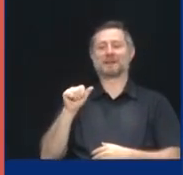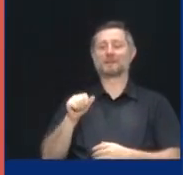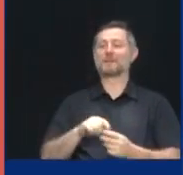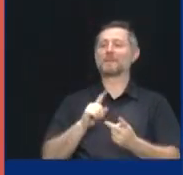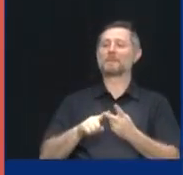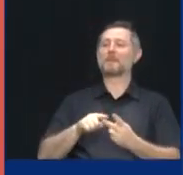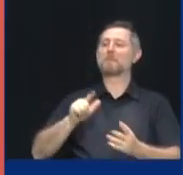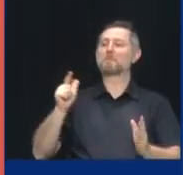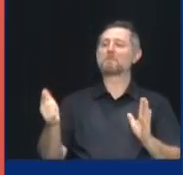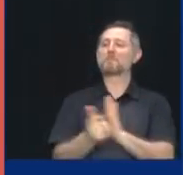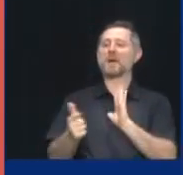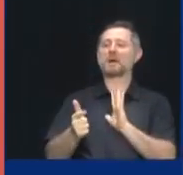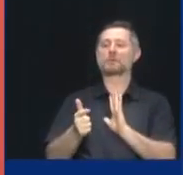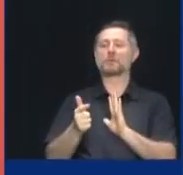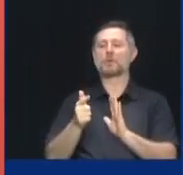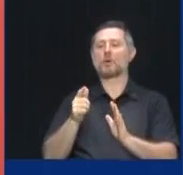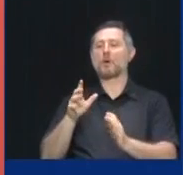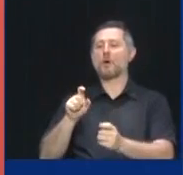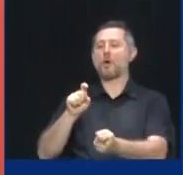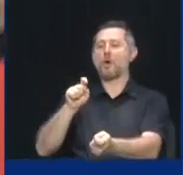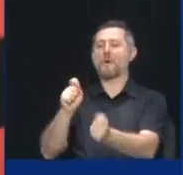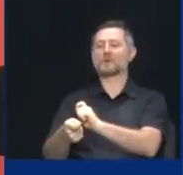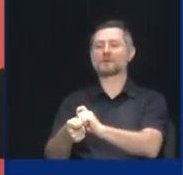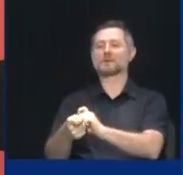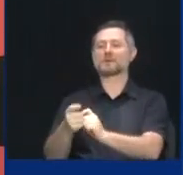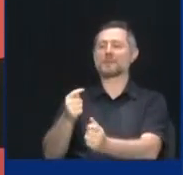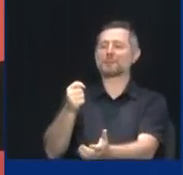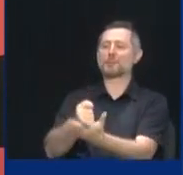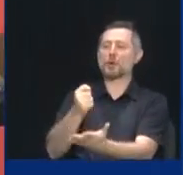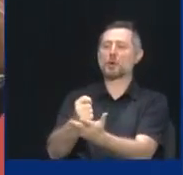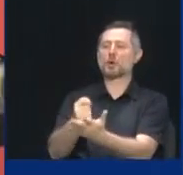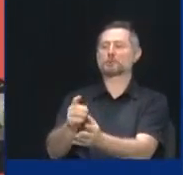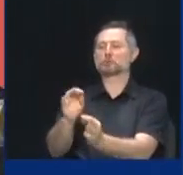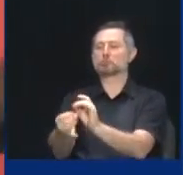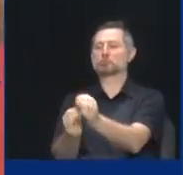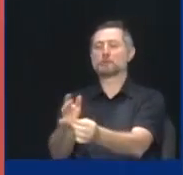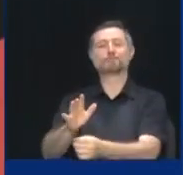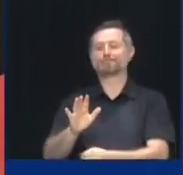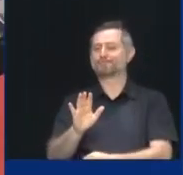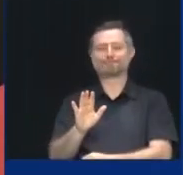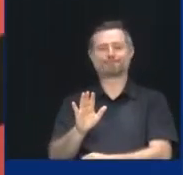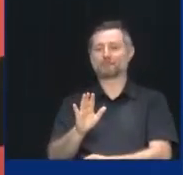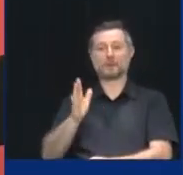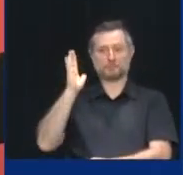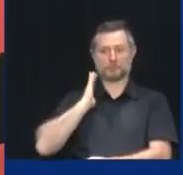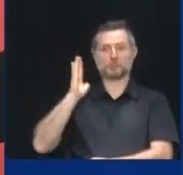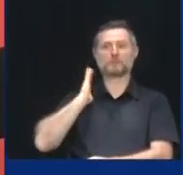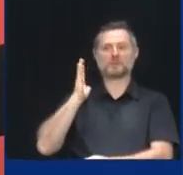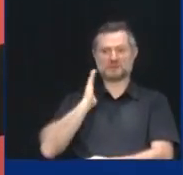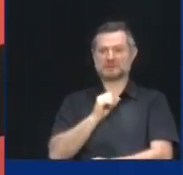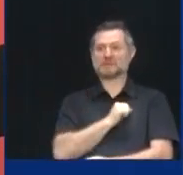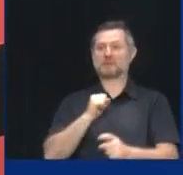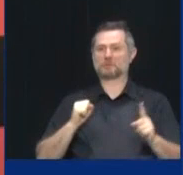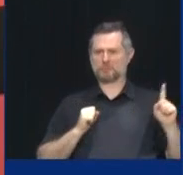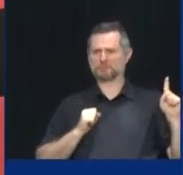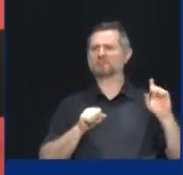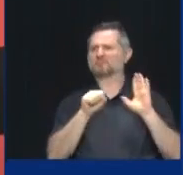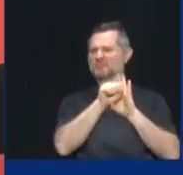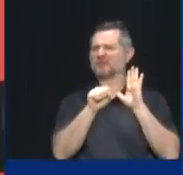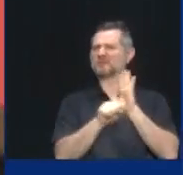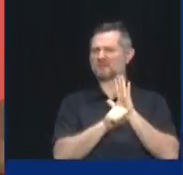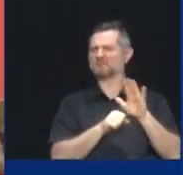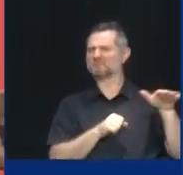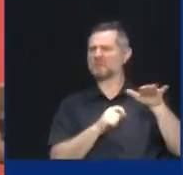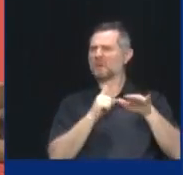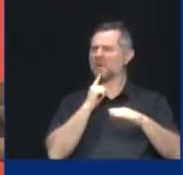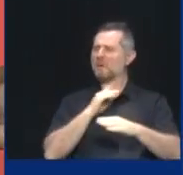What's next, when we couldn't get laws through the state Senate and the Assembly because the Senate blocked them, he signed